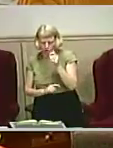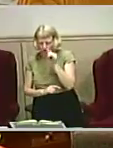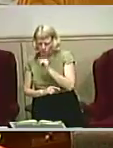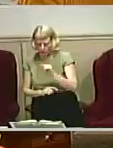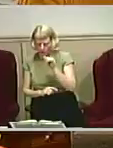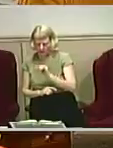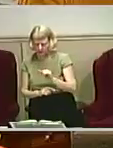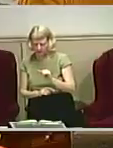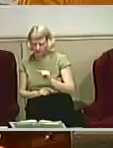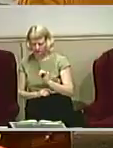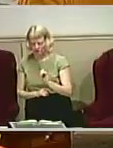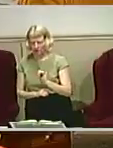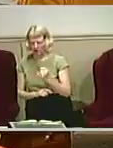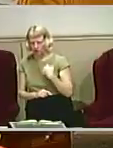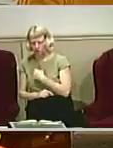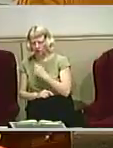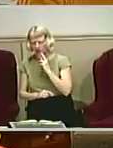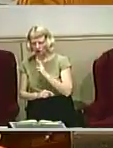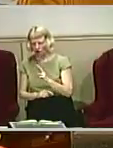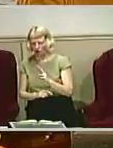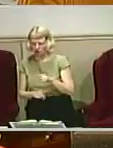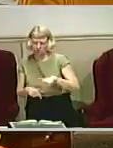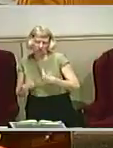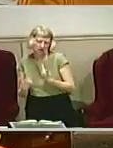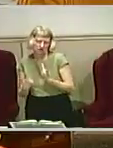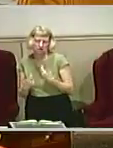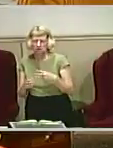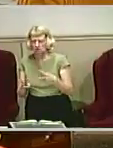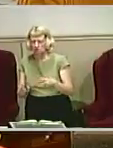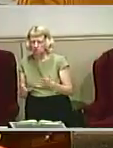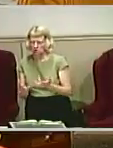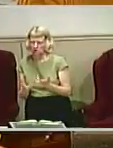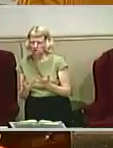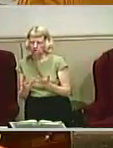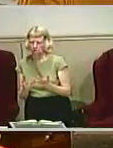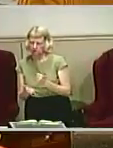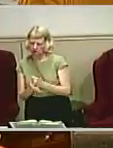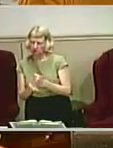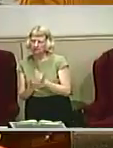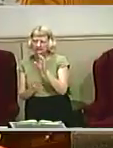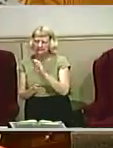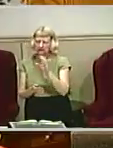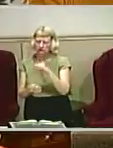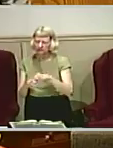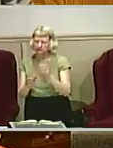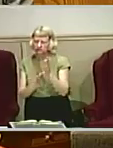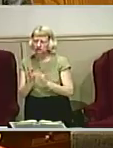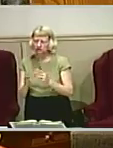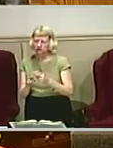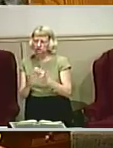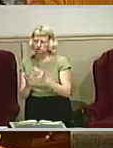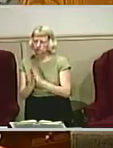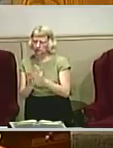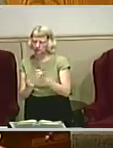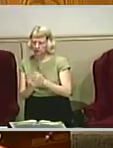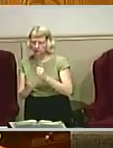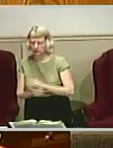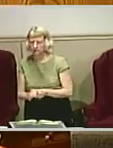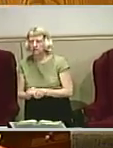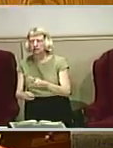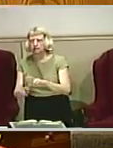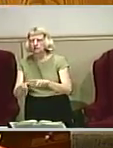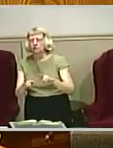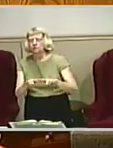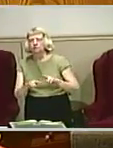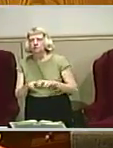I think sometimes we are and just go about what we want to do anyway. Help us to seek you, Lord. In Jesus' name I pray. Amen. You may be